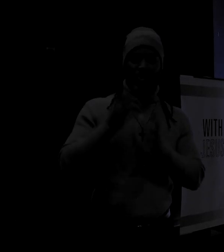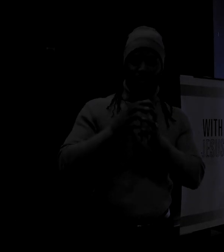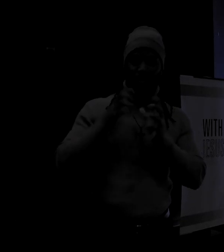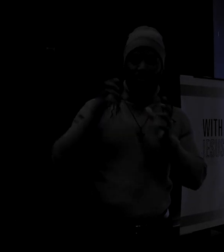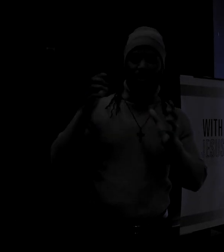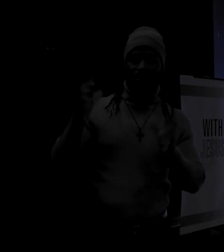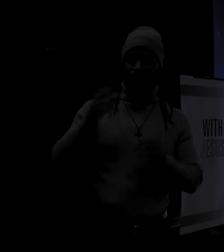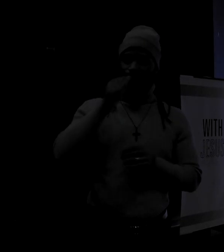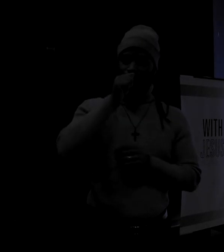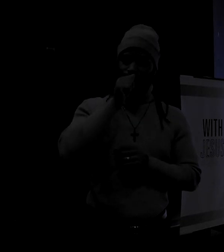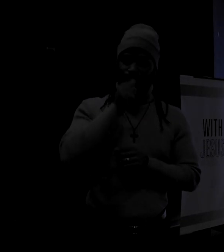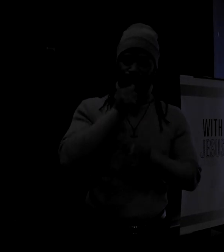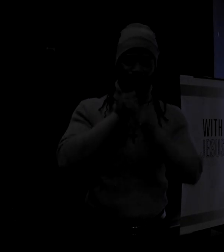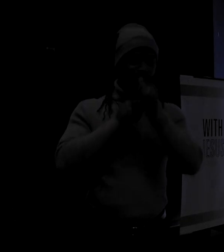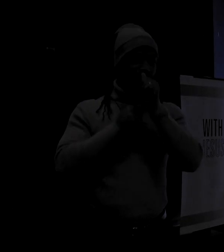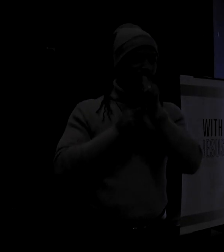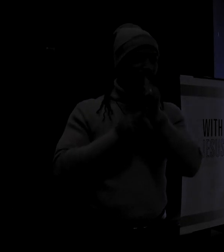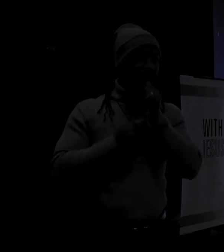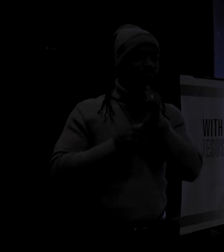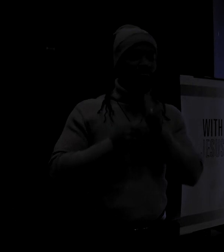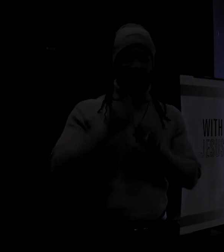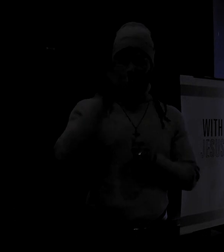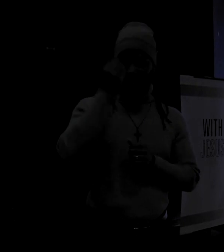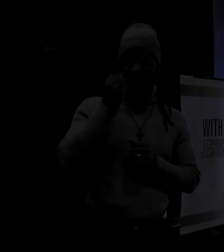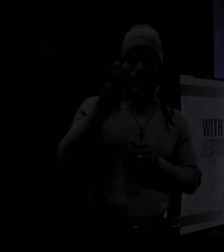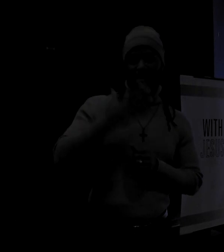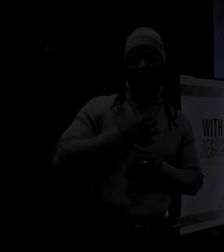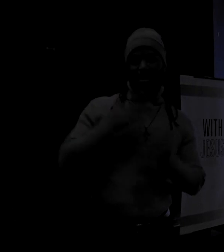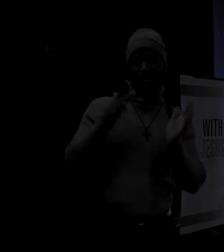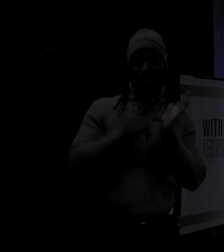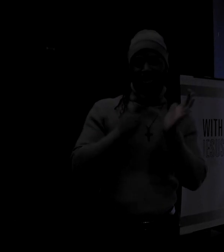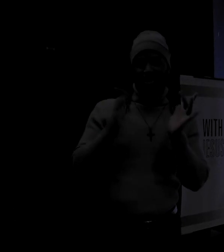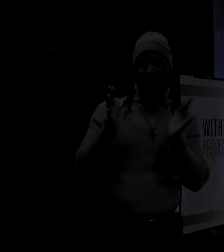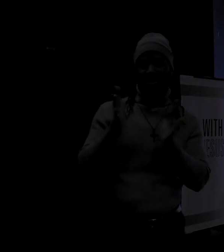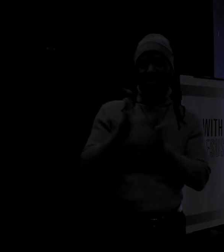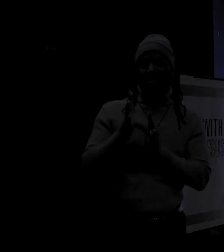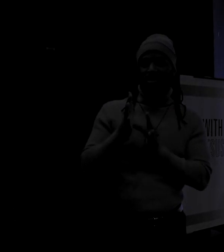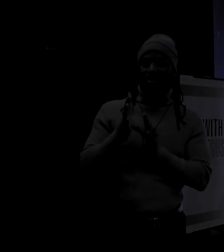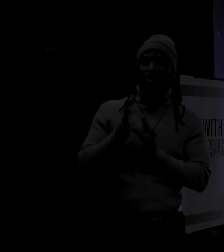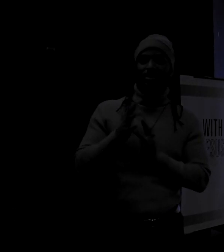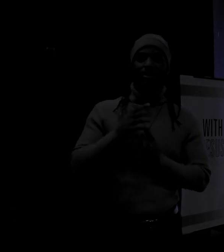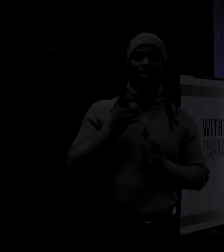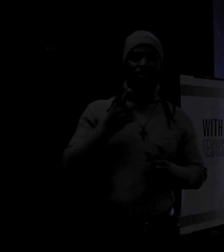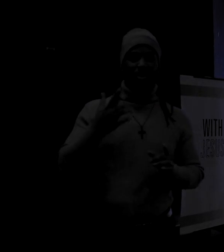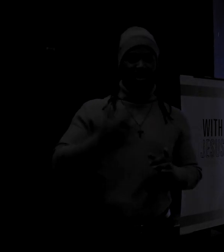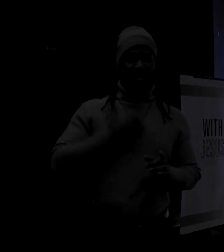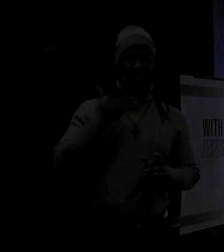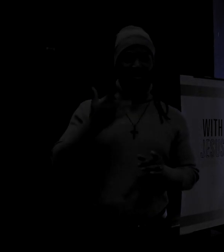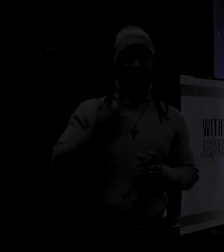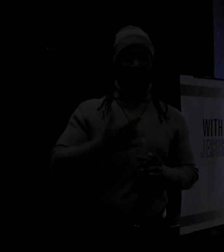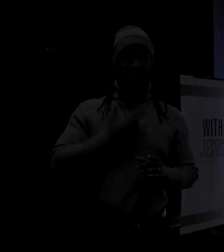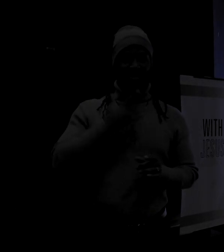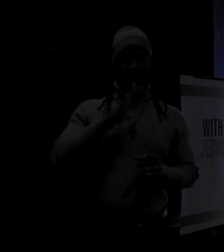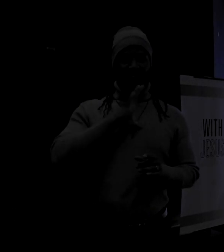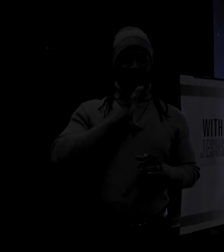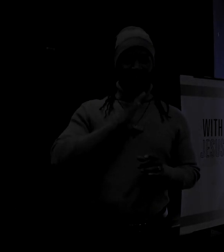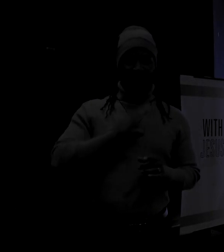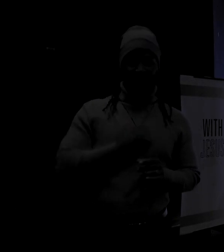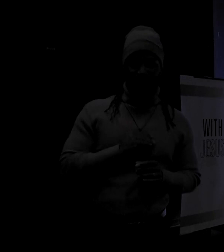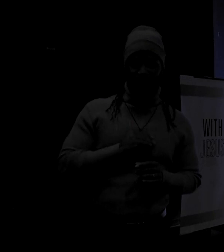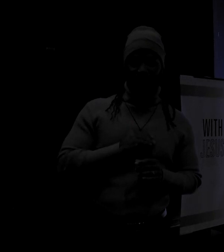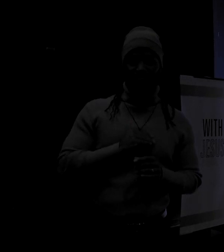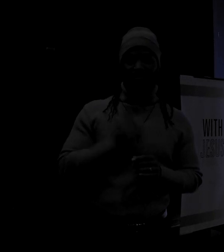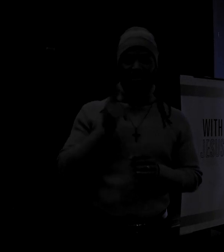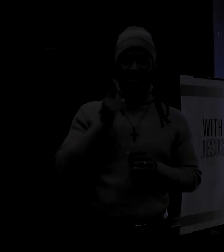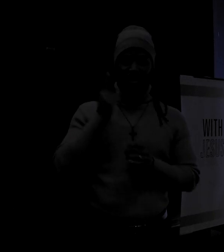to carry? Let me tell you about my Jesus. Do you feel that empty feeling?